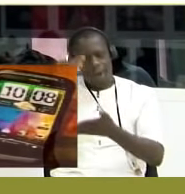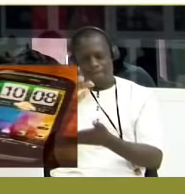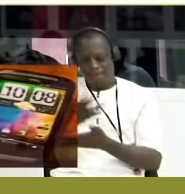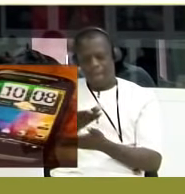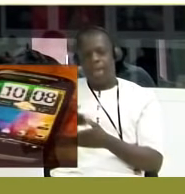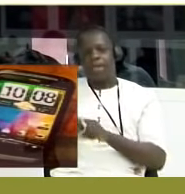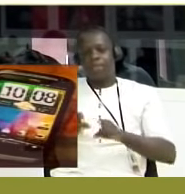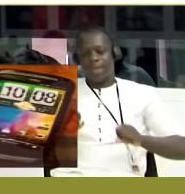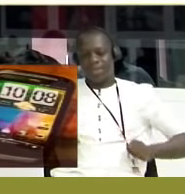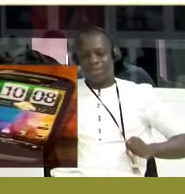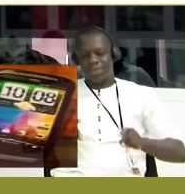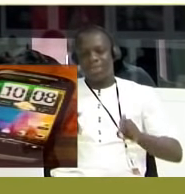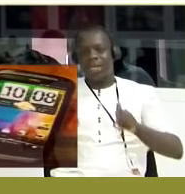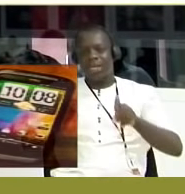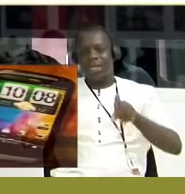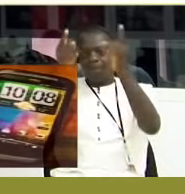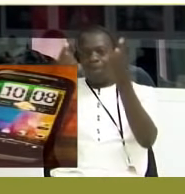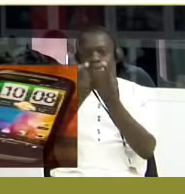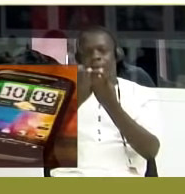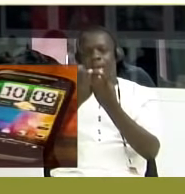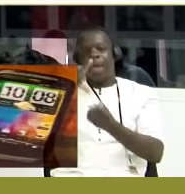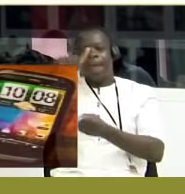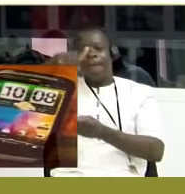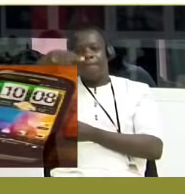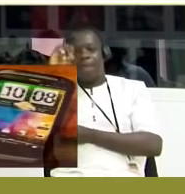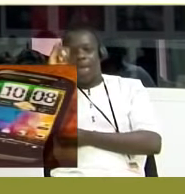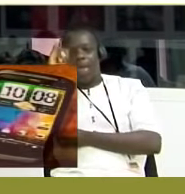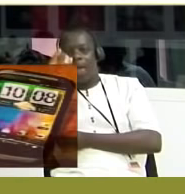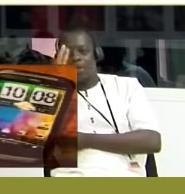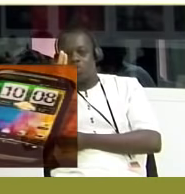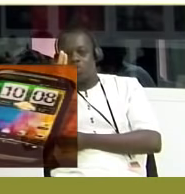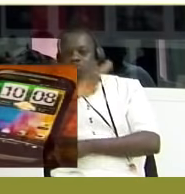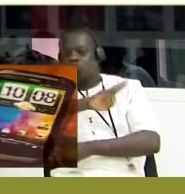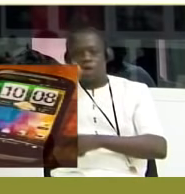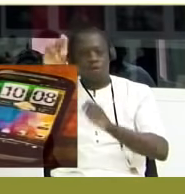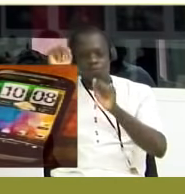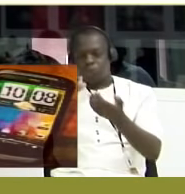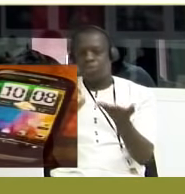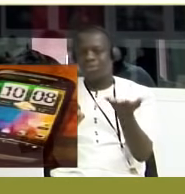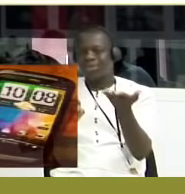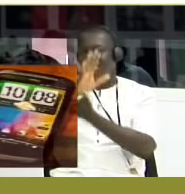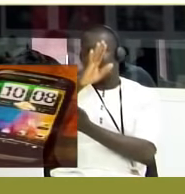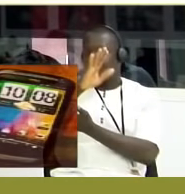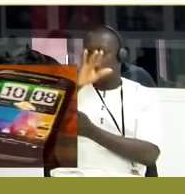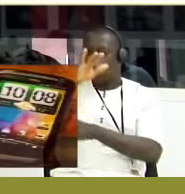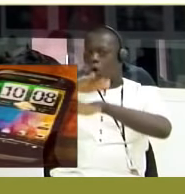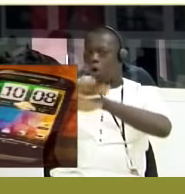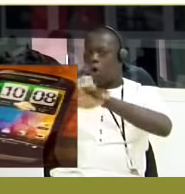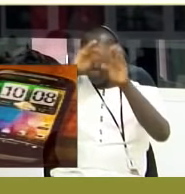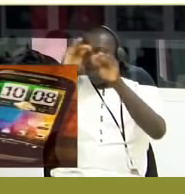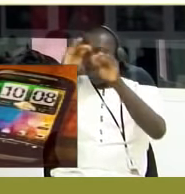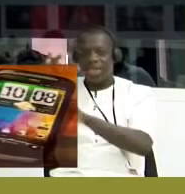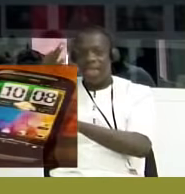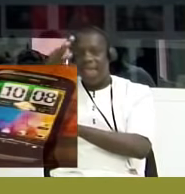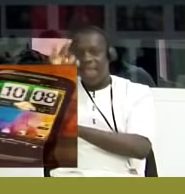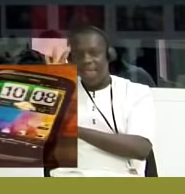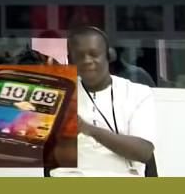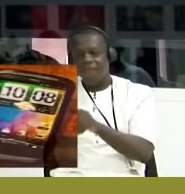intervention unit cannot be deployed without the approval of the Inspector General.